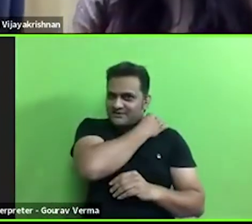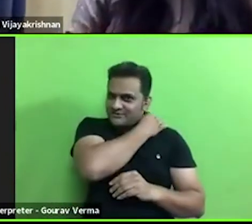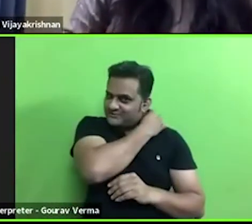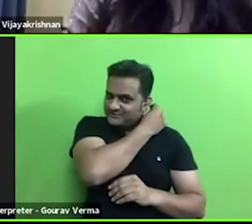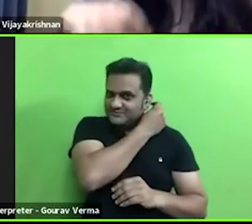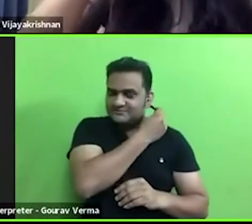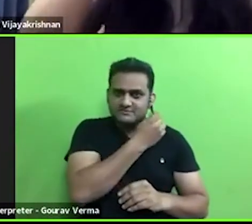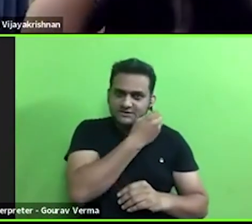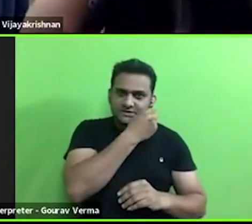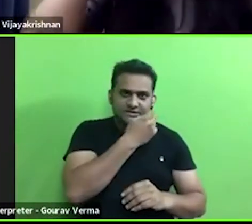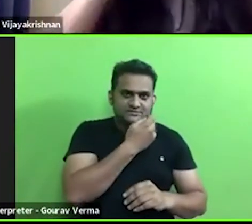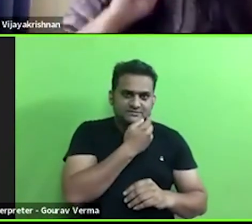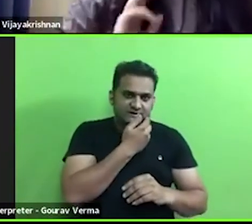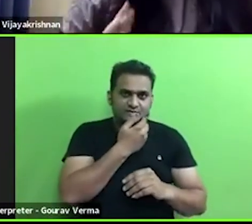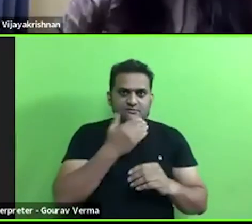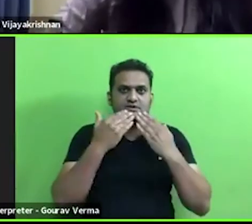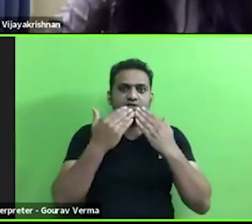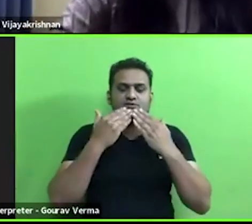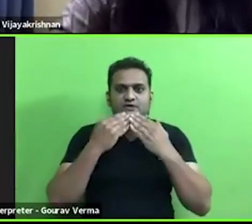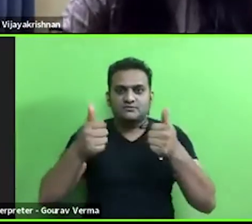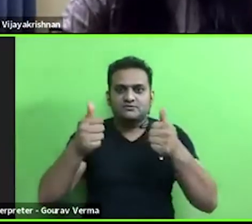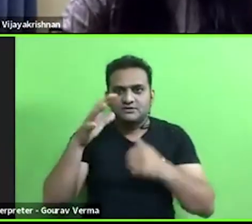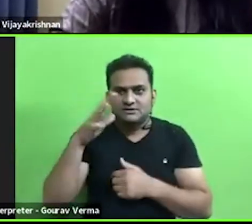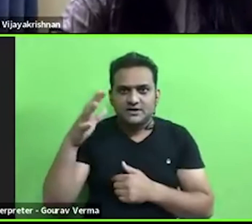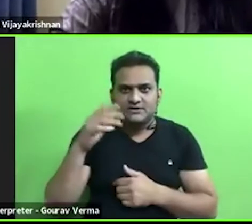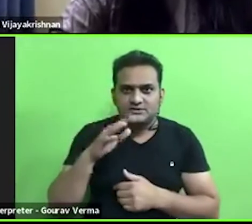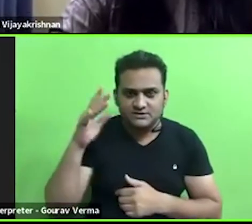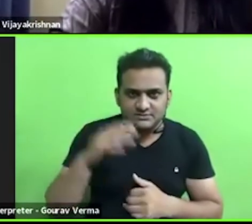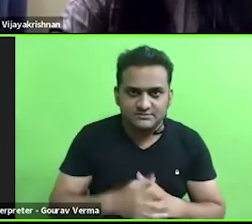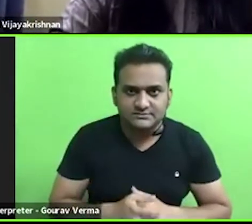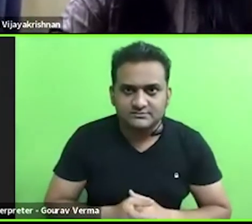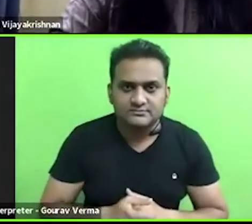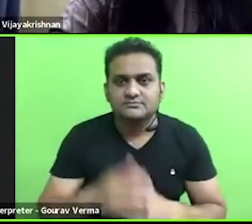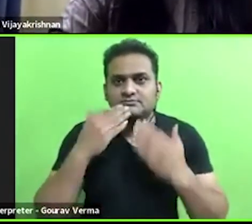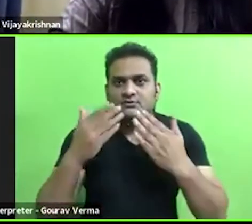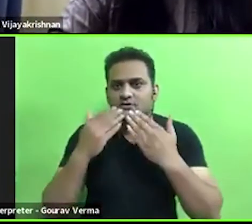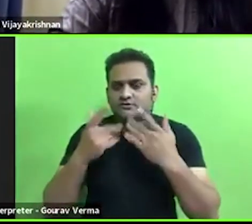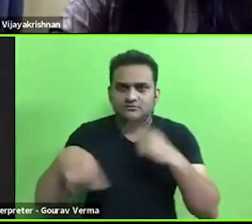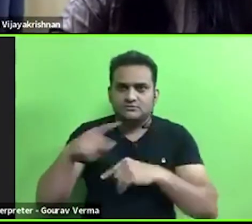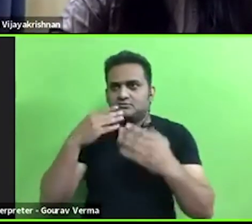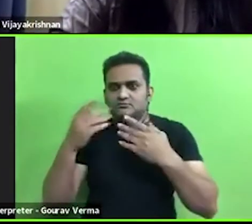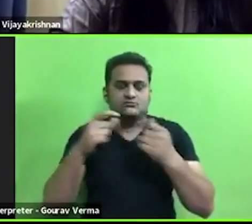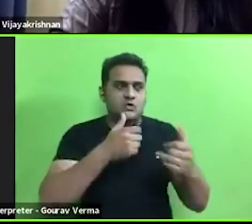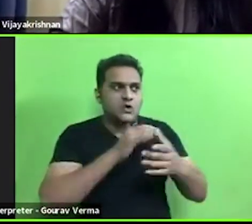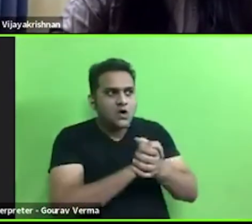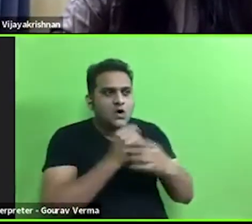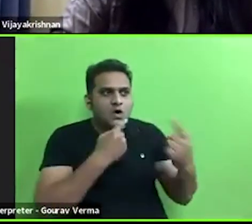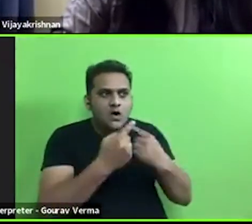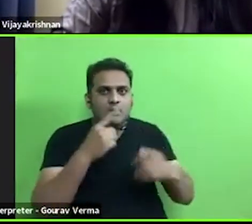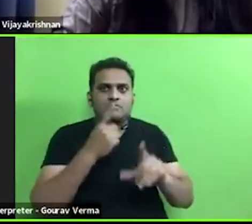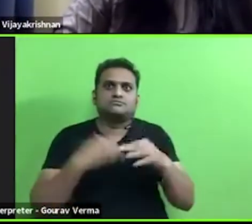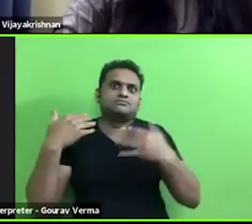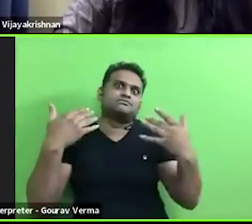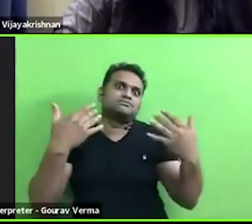problem. Thank you. Thank you, thank you, Gaurav. Thank you, Suraj. I'm so glad we started this conversation. Finally, after many